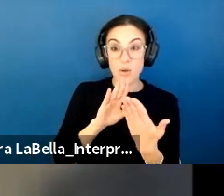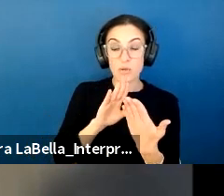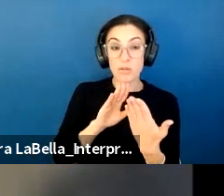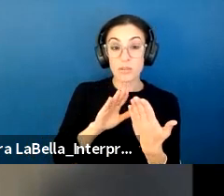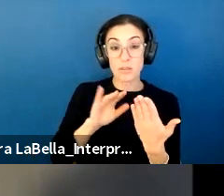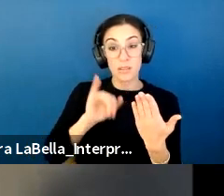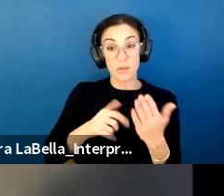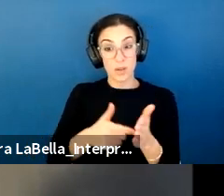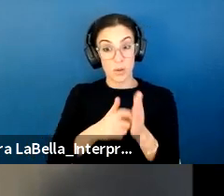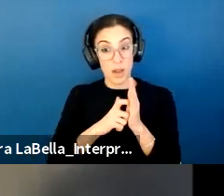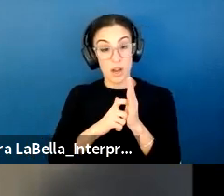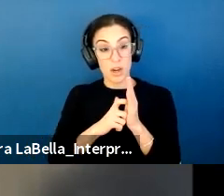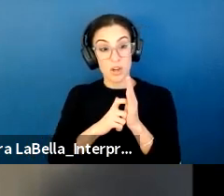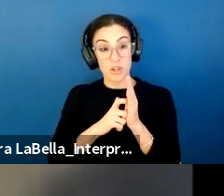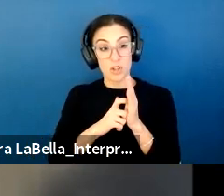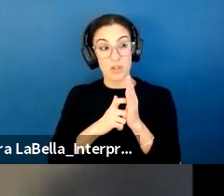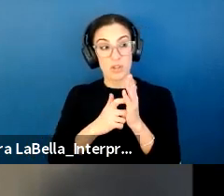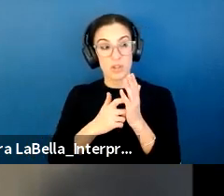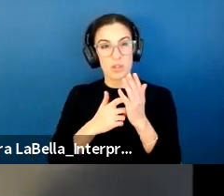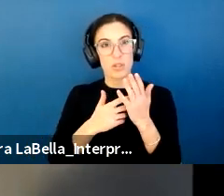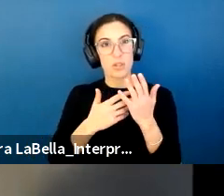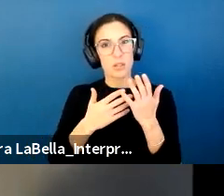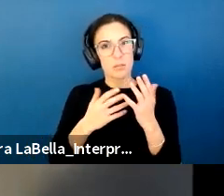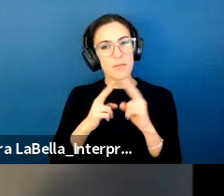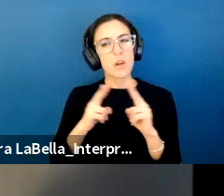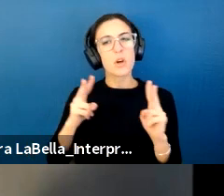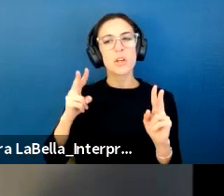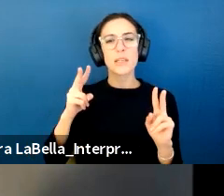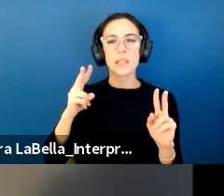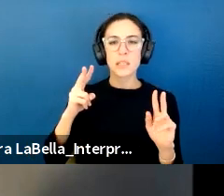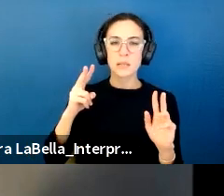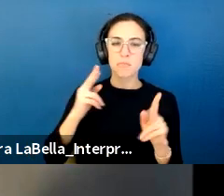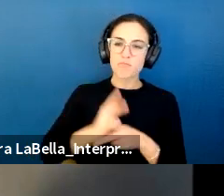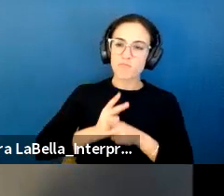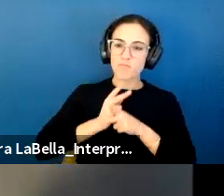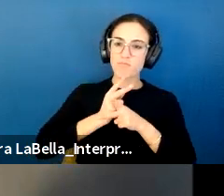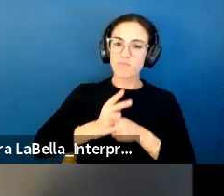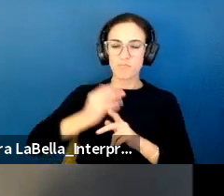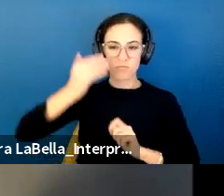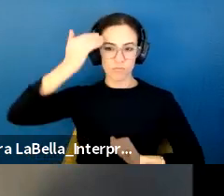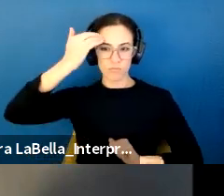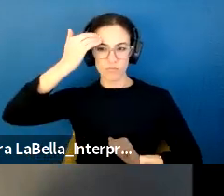requires being very consciously aware of other